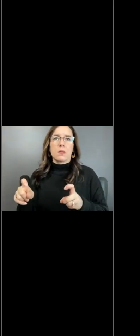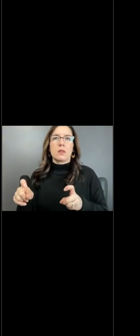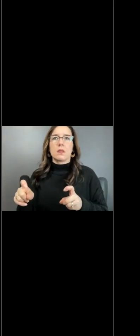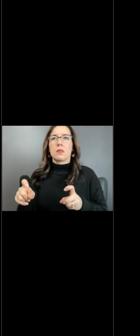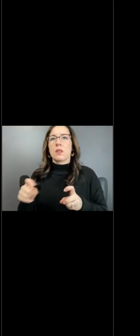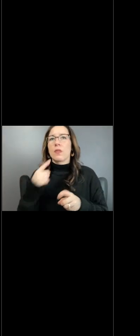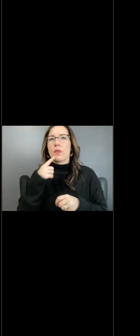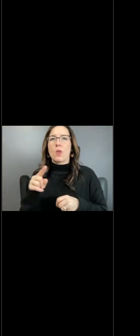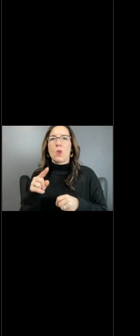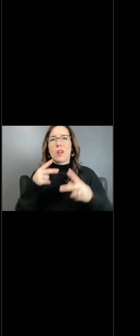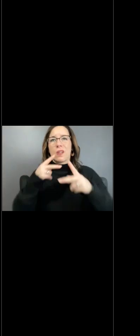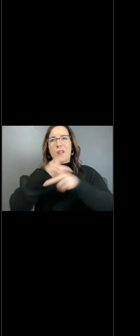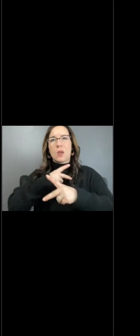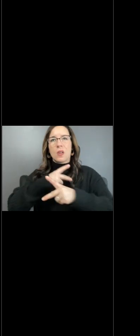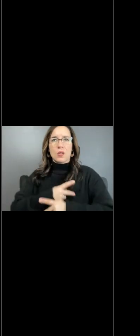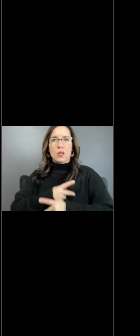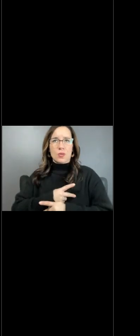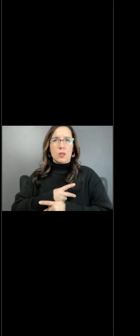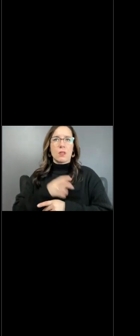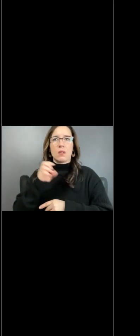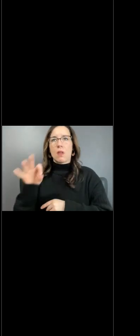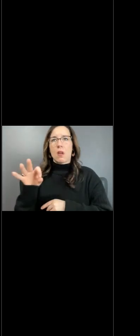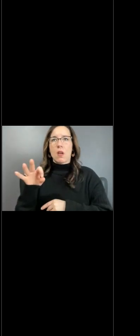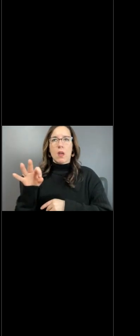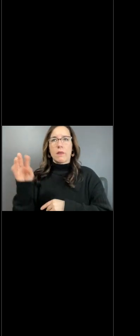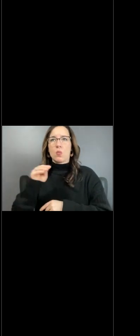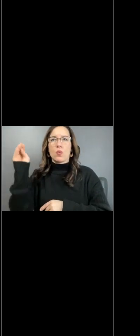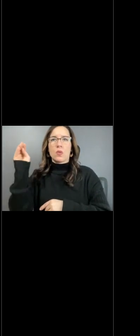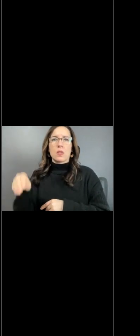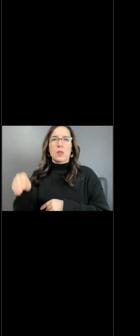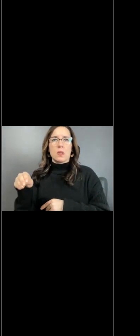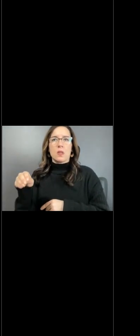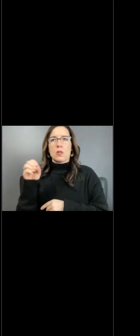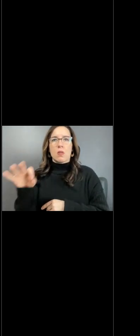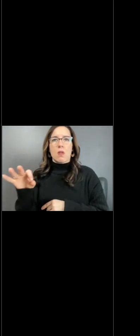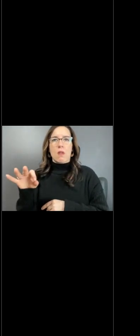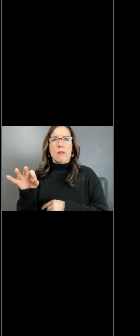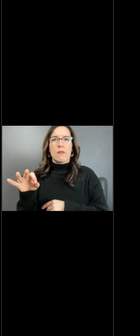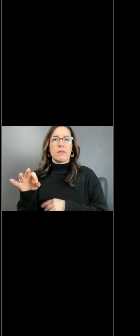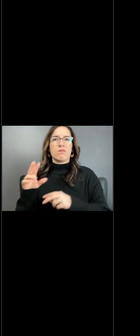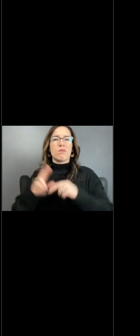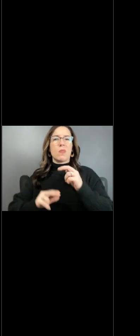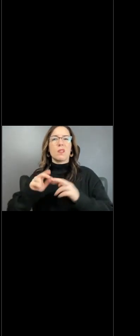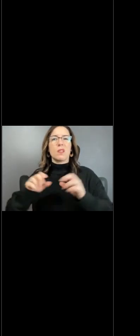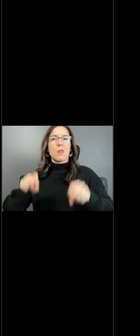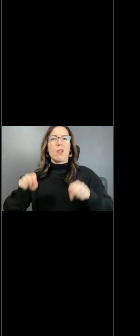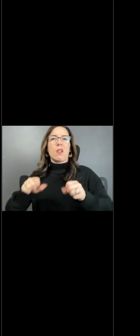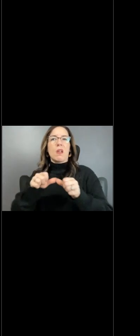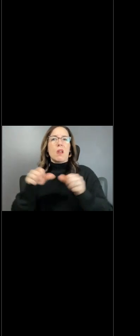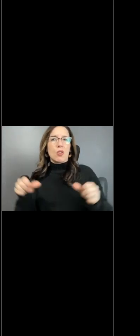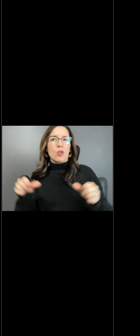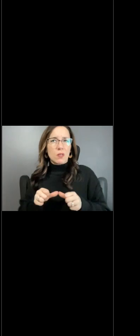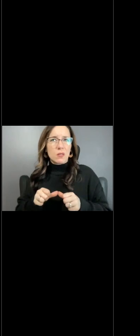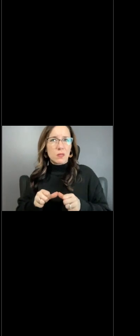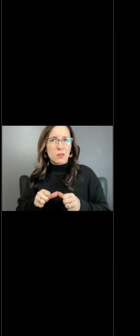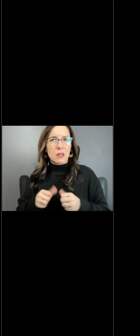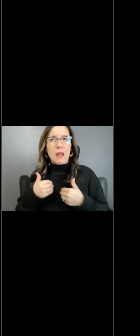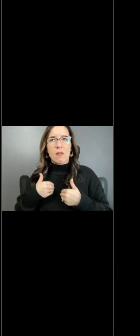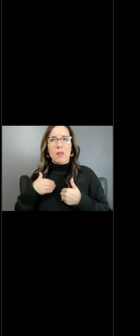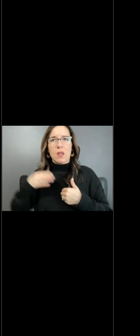a calculation of the percentage of the buildable areas having slopes